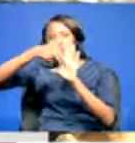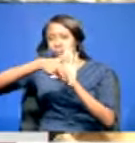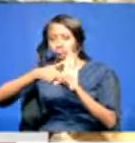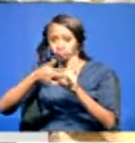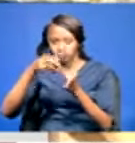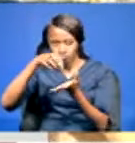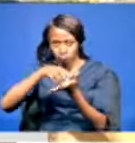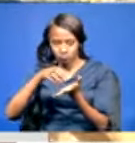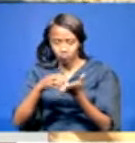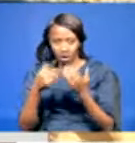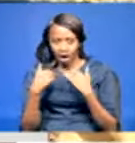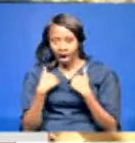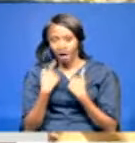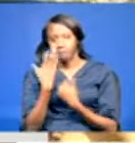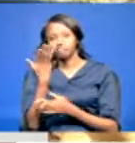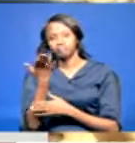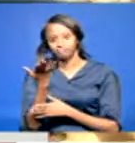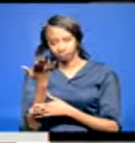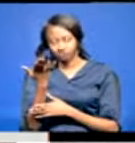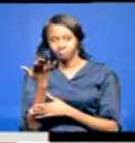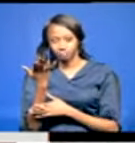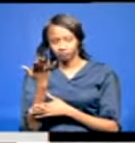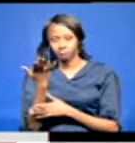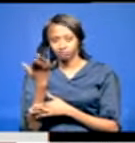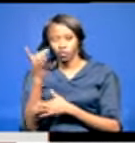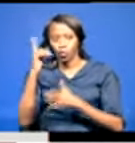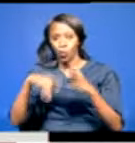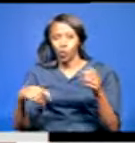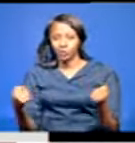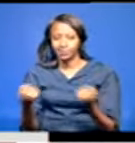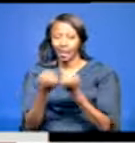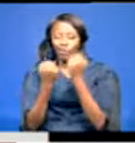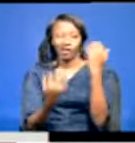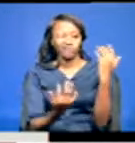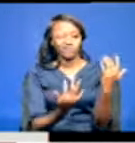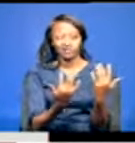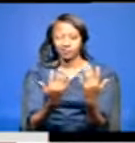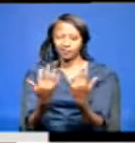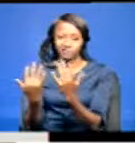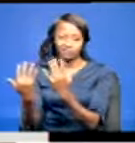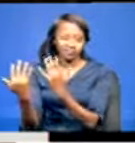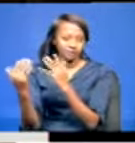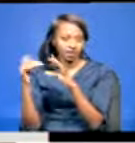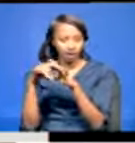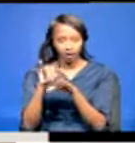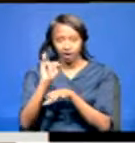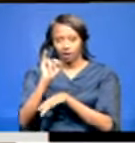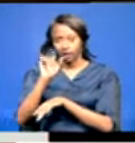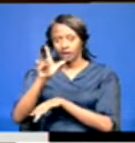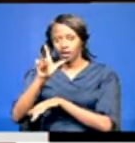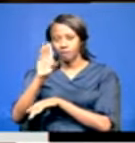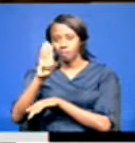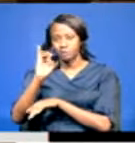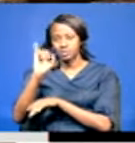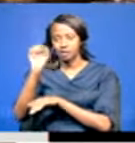This is what was left after the three-hour fire incident at Ilbisil town.